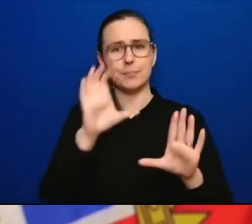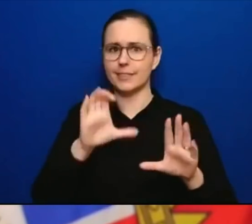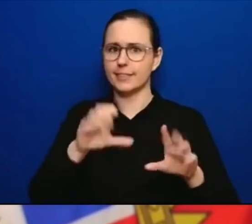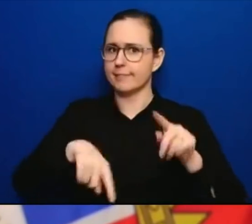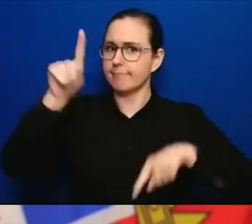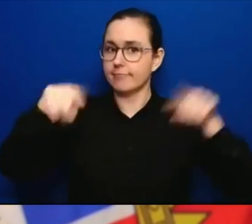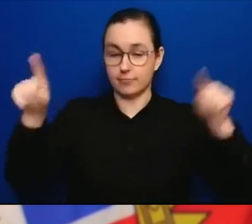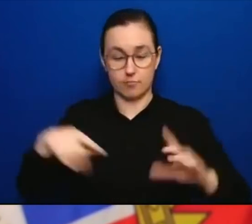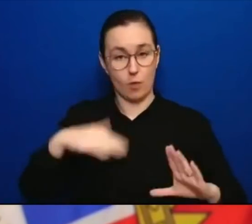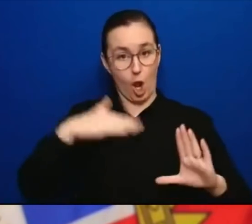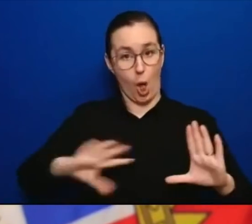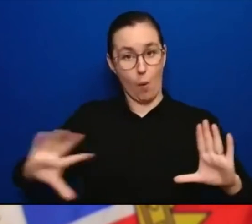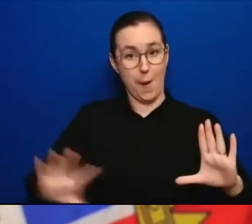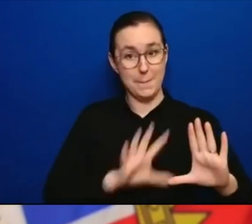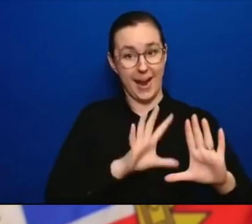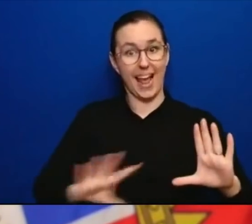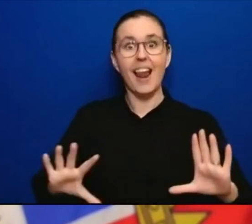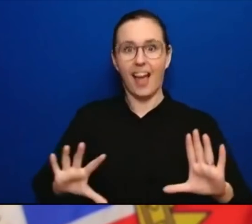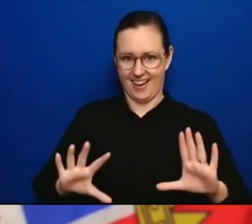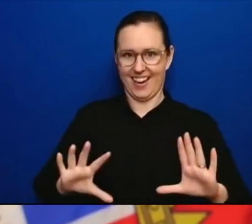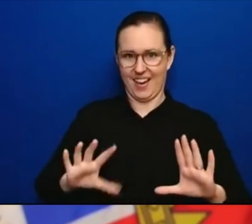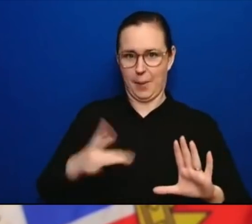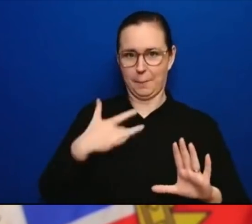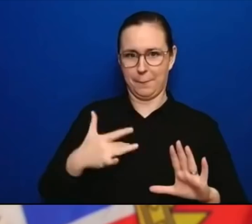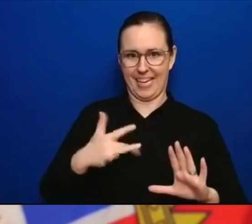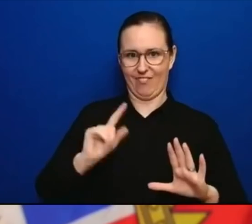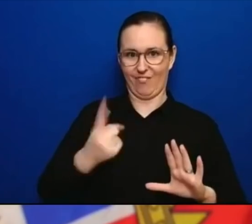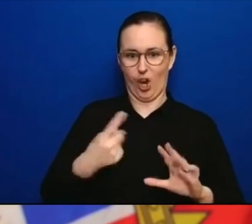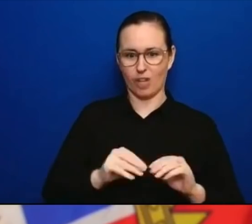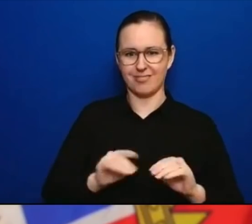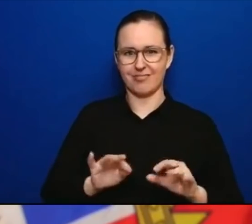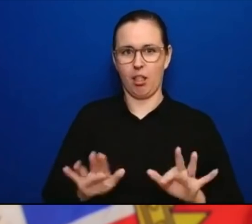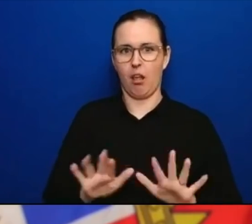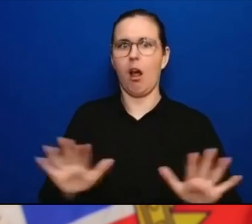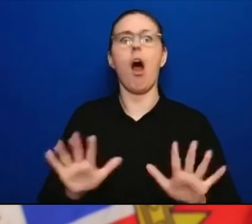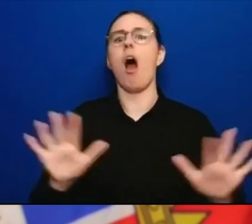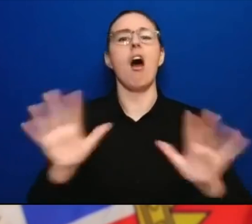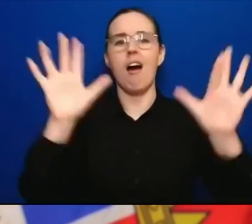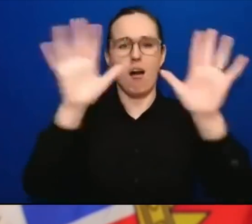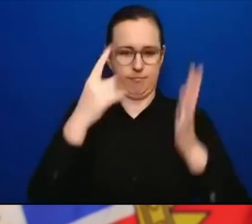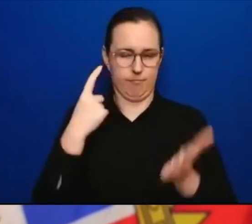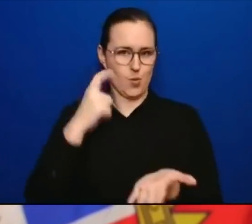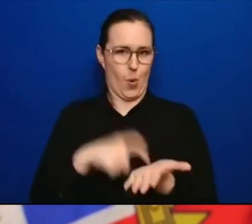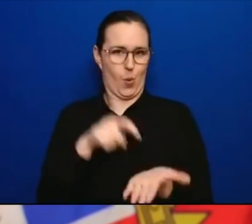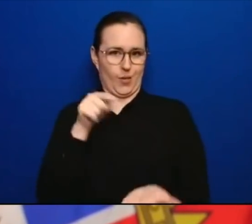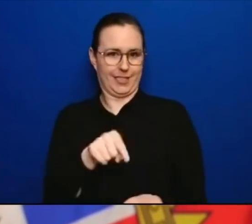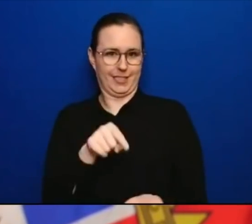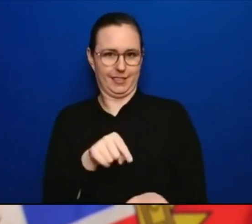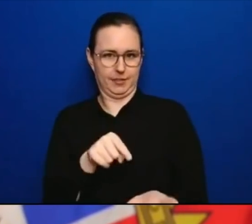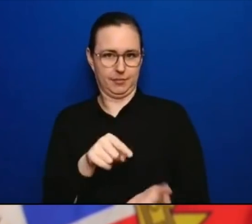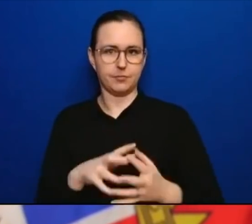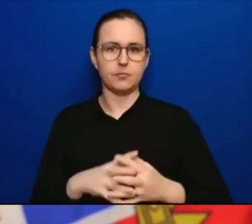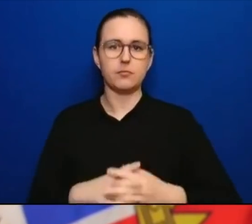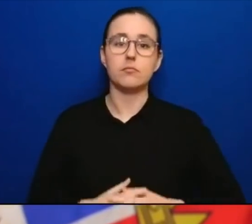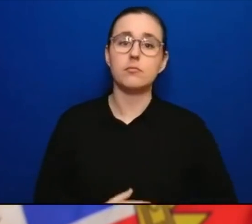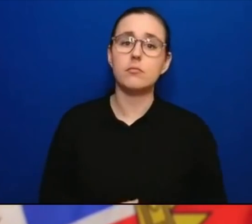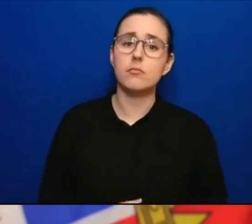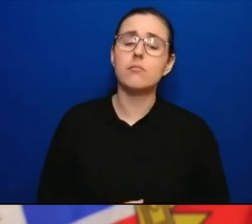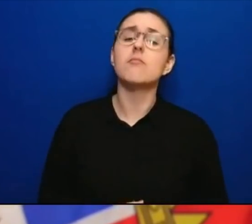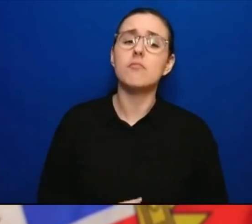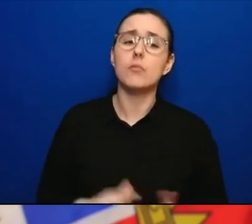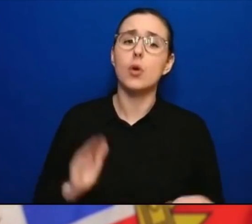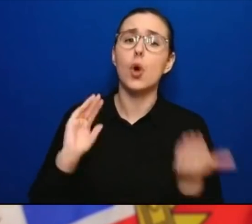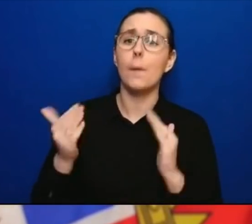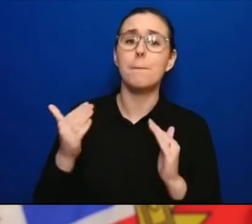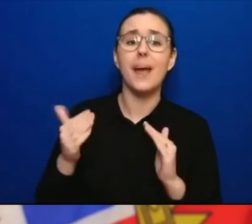of the province, and we are still stretched very thin. We are also in a different place than many other jurisdictions, both globally and